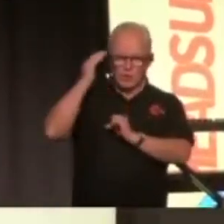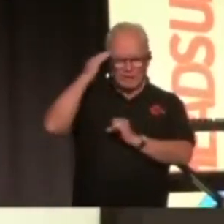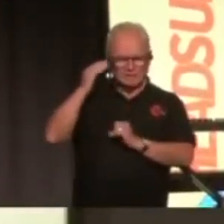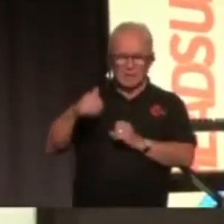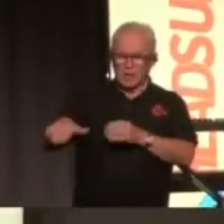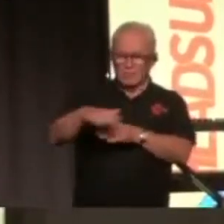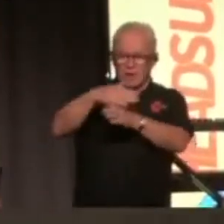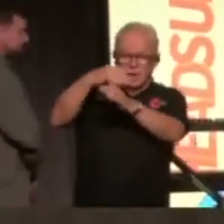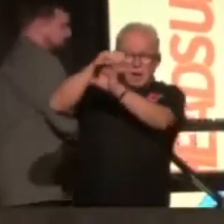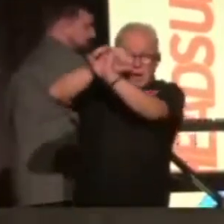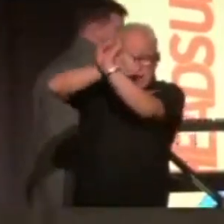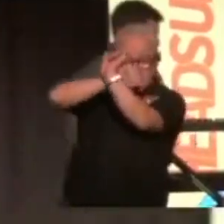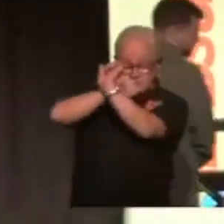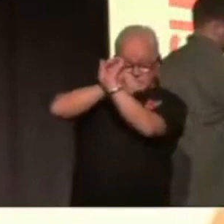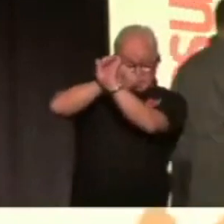Cover your head.